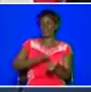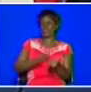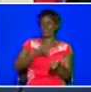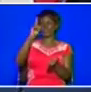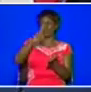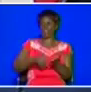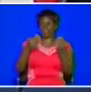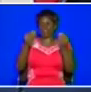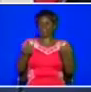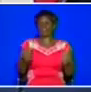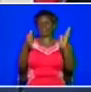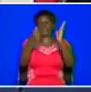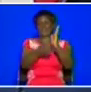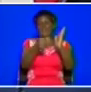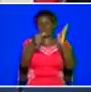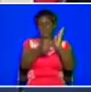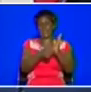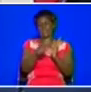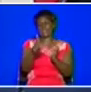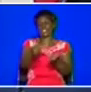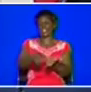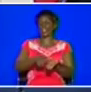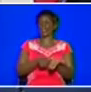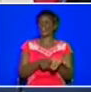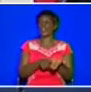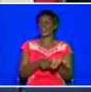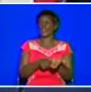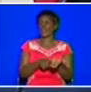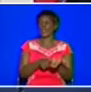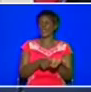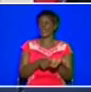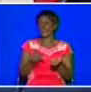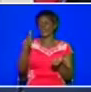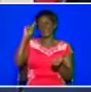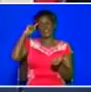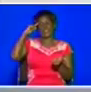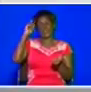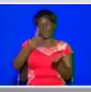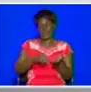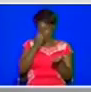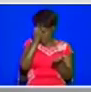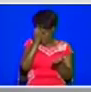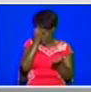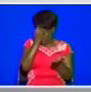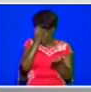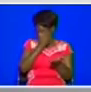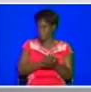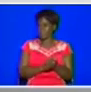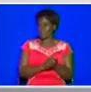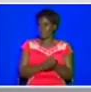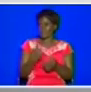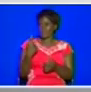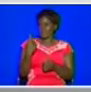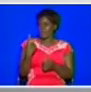to sort this out? It's now a debt that we've got. I'd just like to hear what your thoughts are on that. You said, in short, the IMF cooks the books one